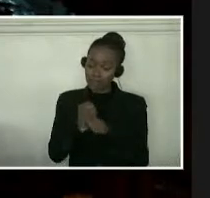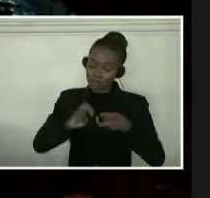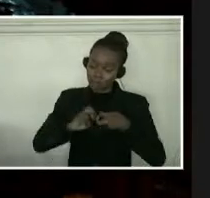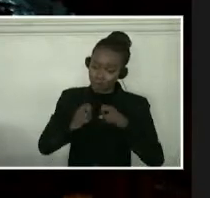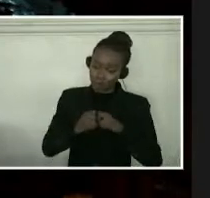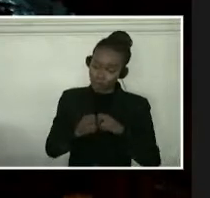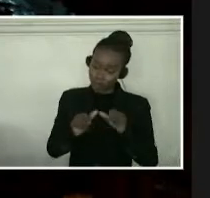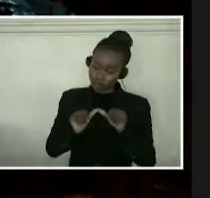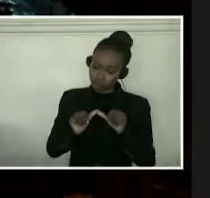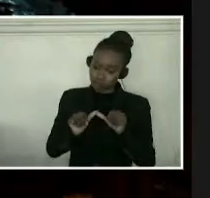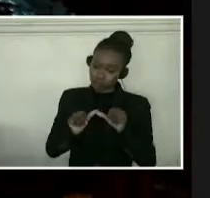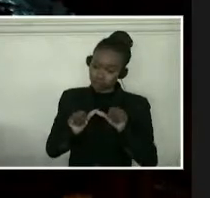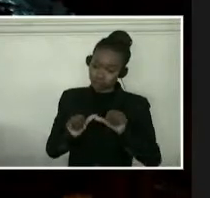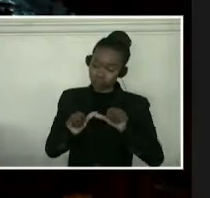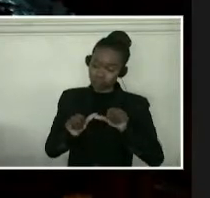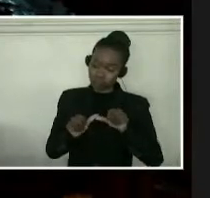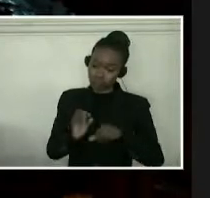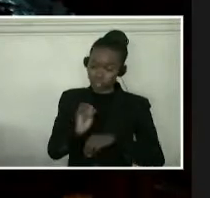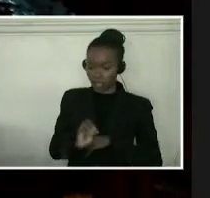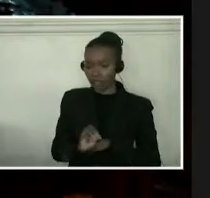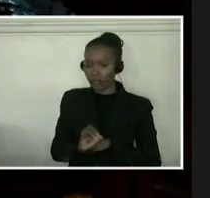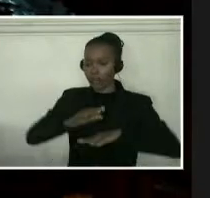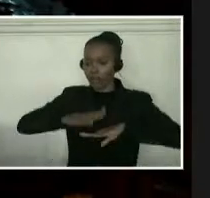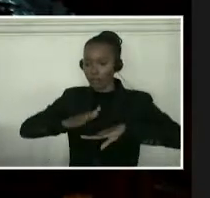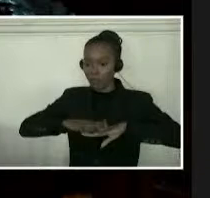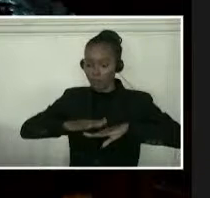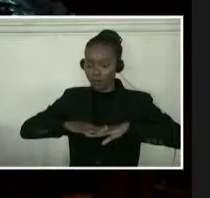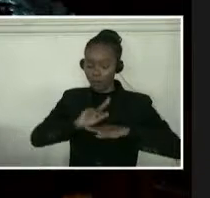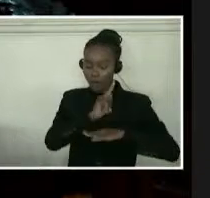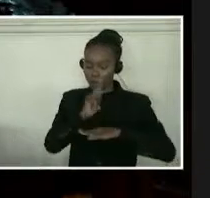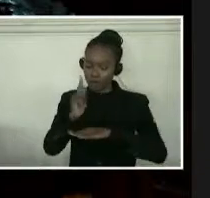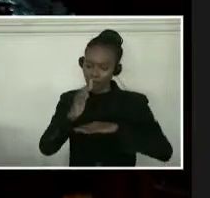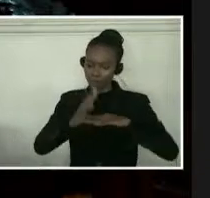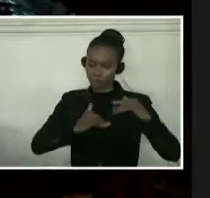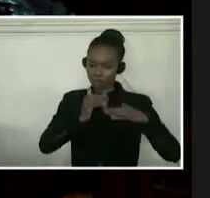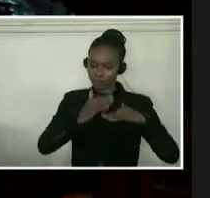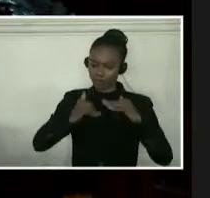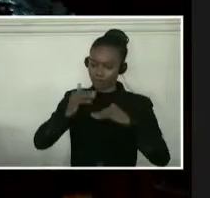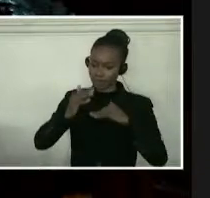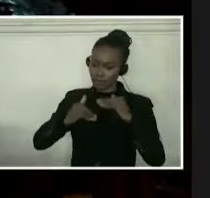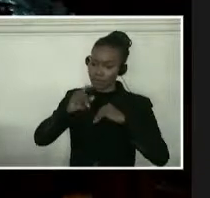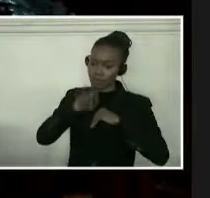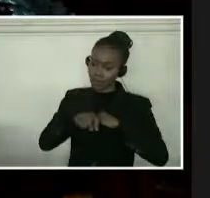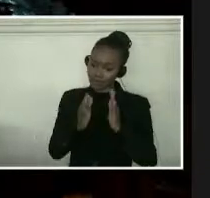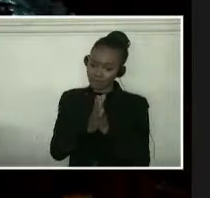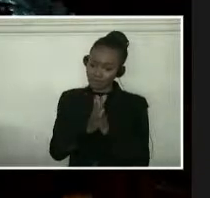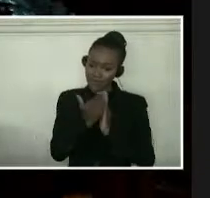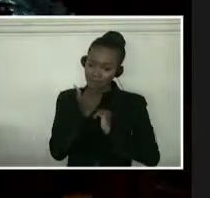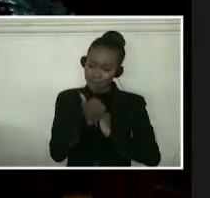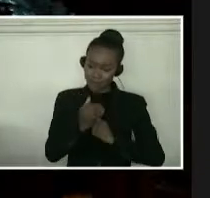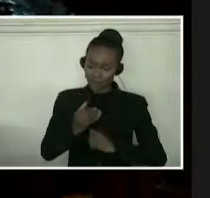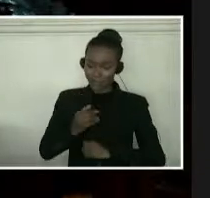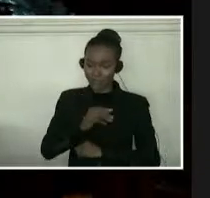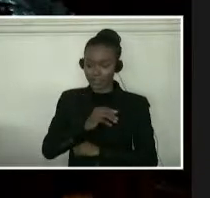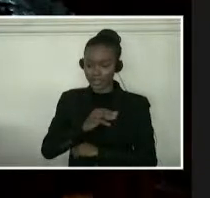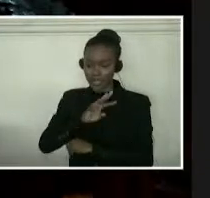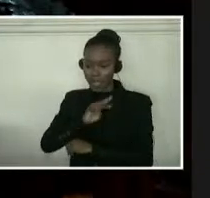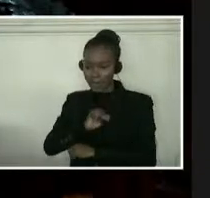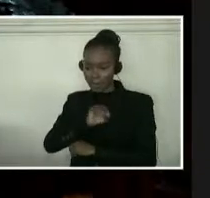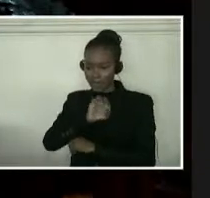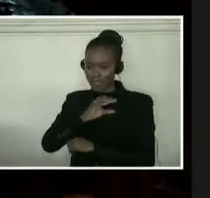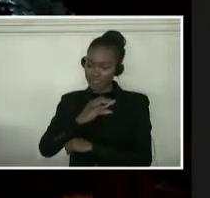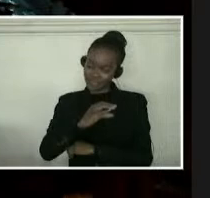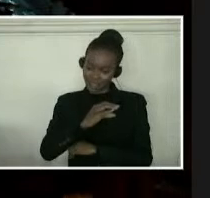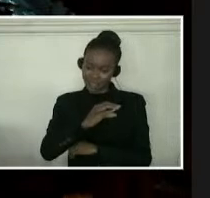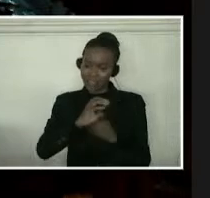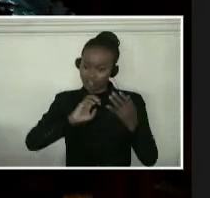more libraries must be built we urge the honourable embassy to urgently address the chronic culture of overall